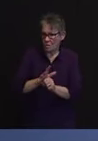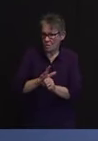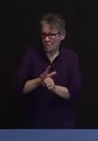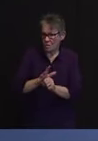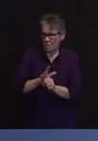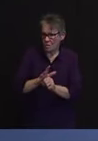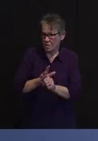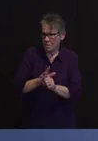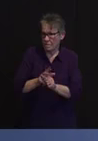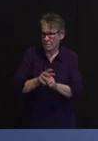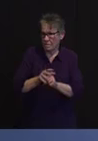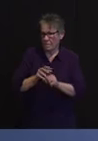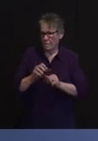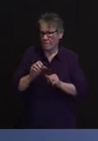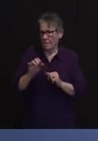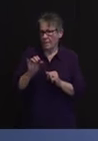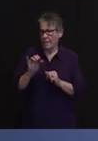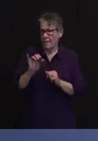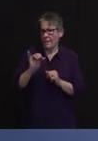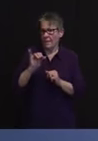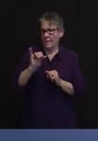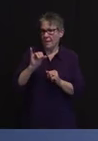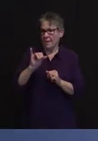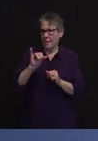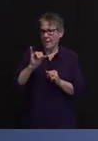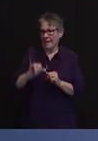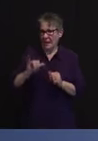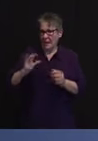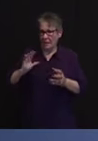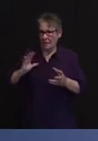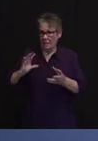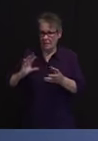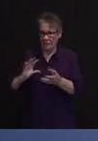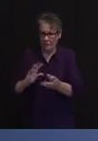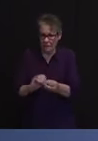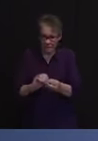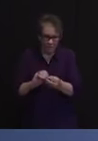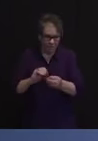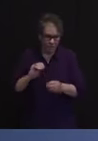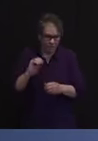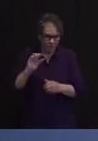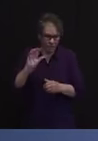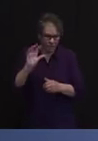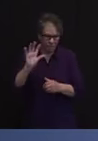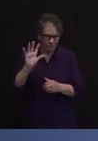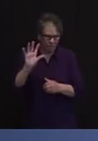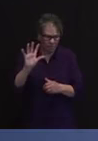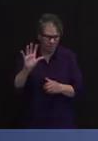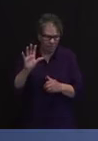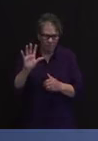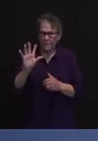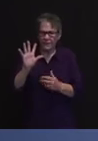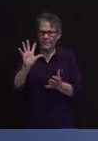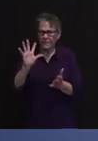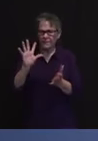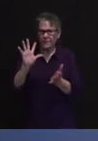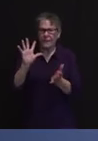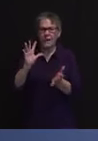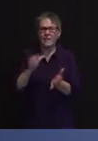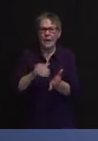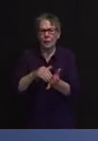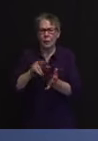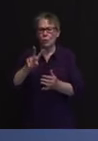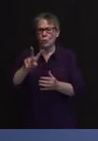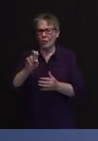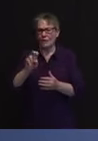5,264 cases of positive COVID-19 in our long-term care facilities. The overall population of